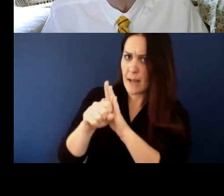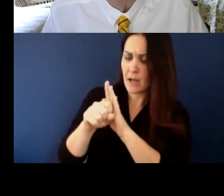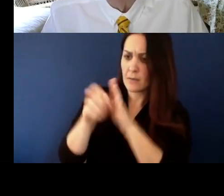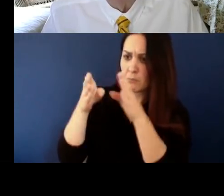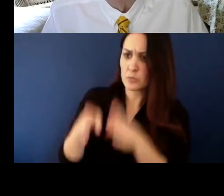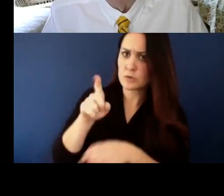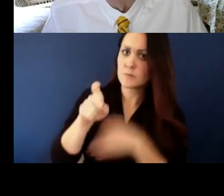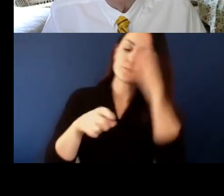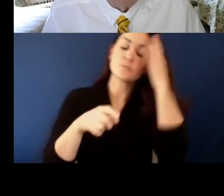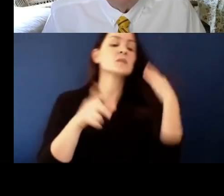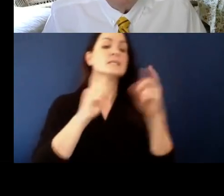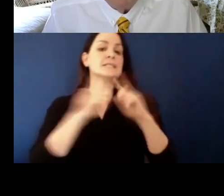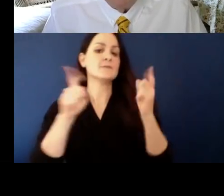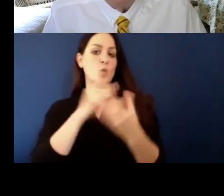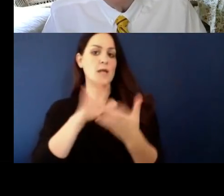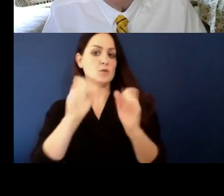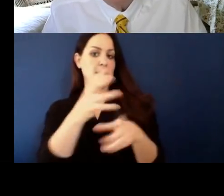So the